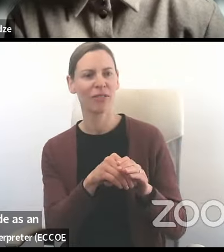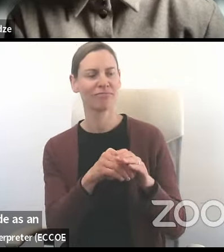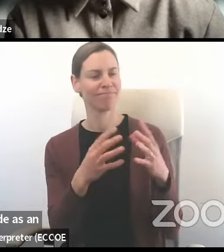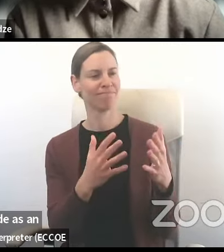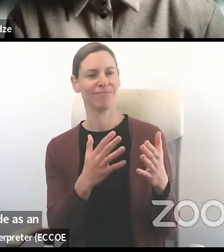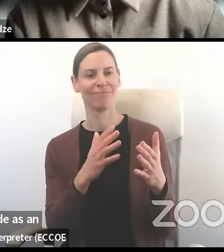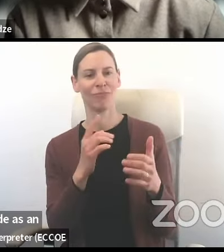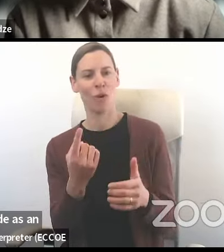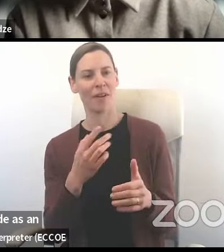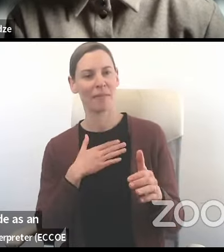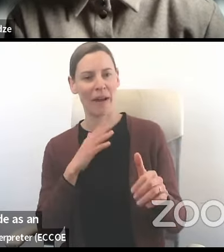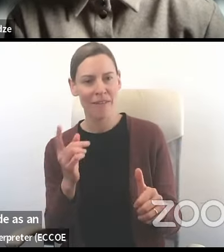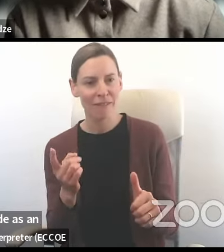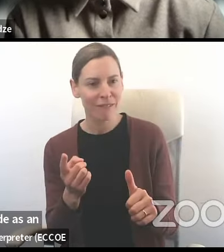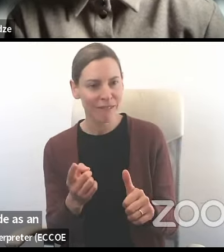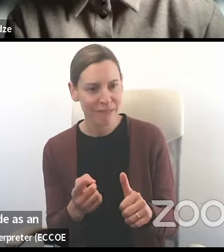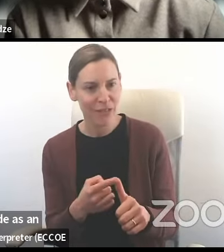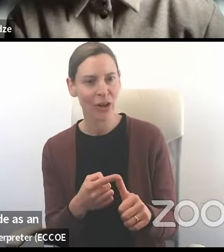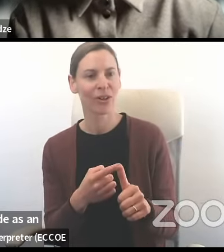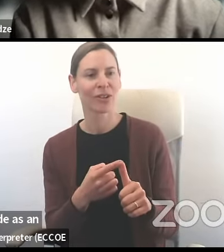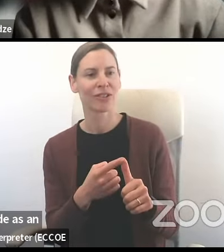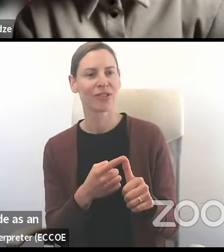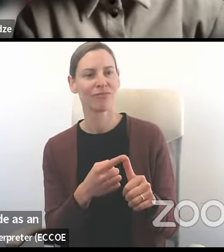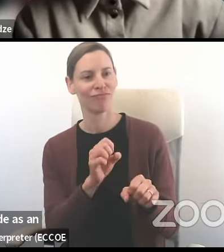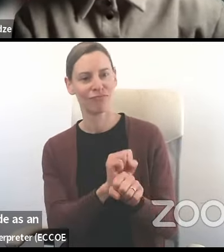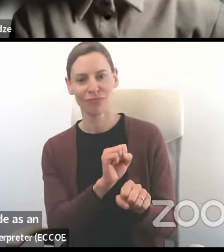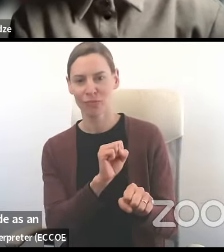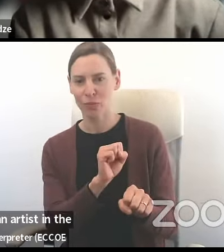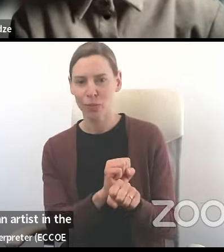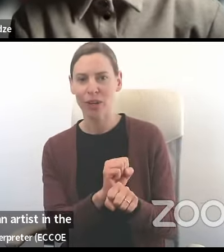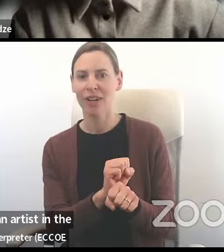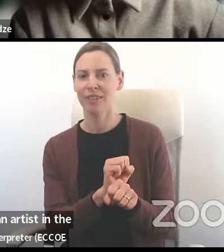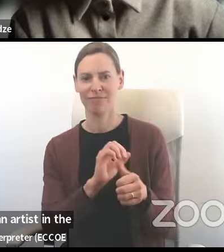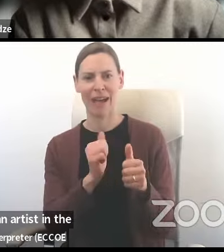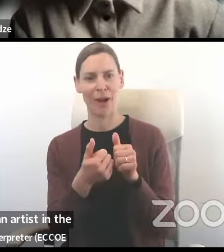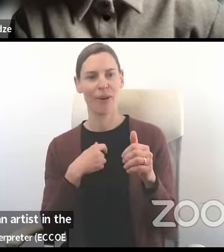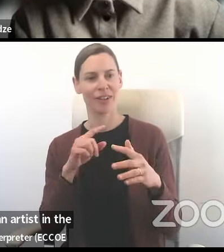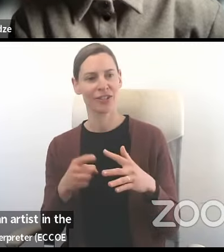the work with which I started my art career,